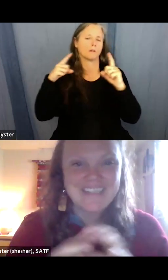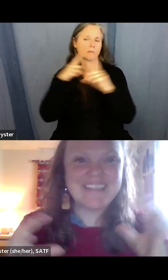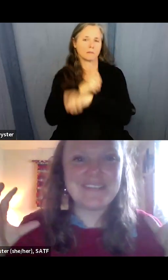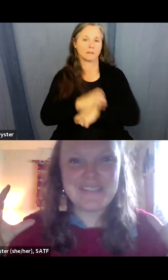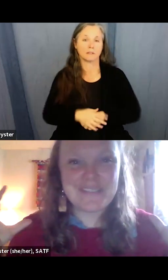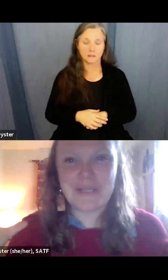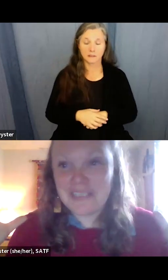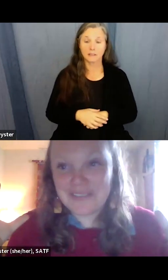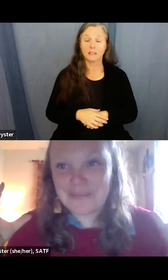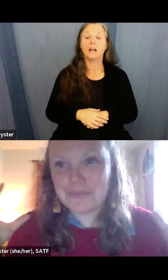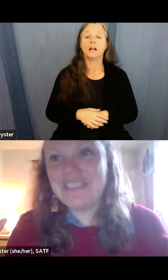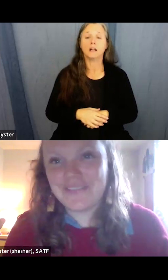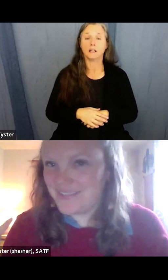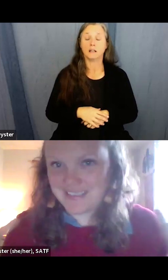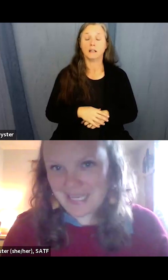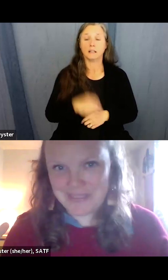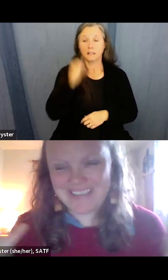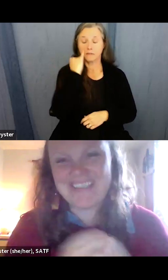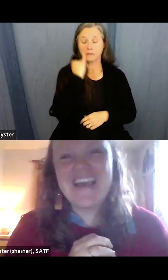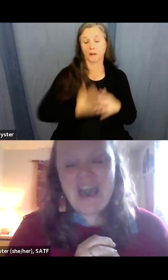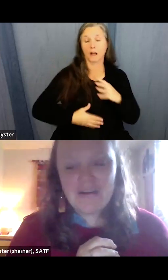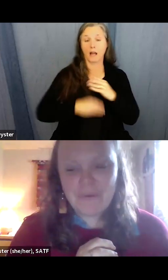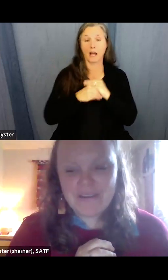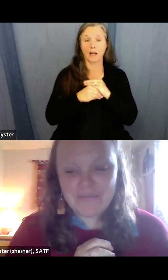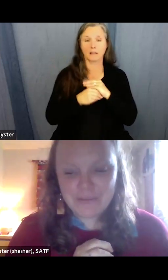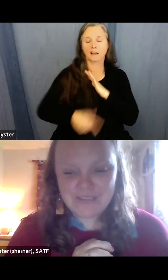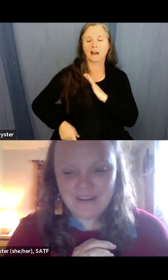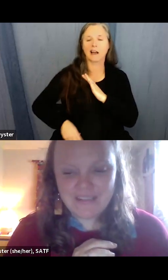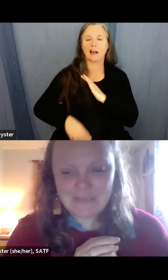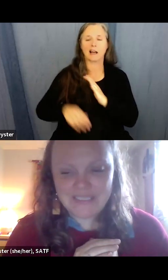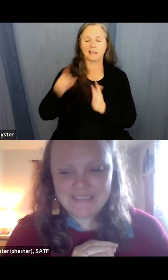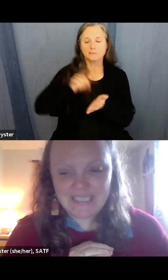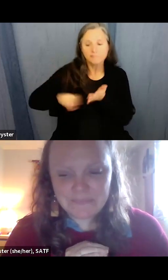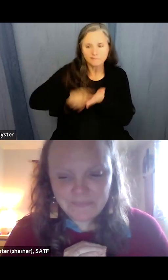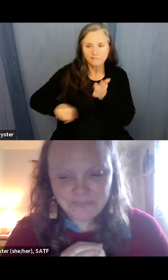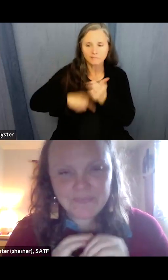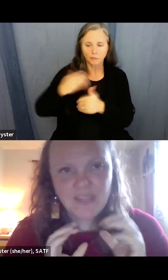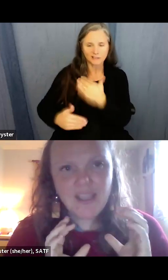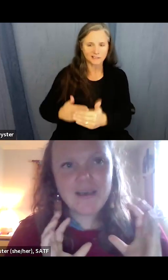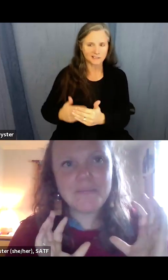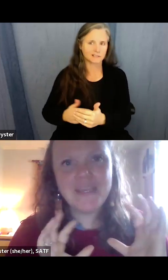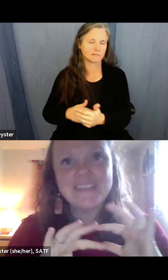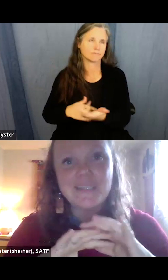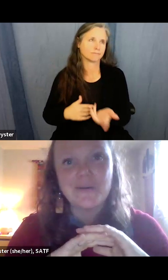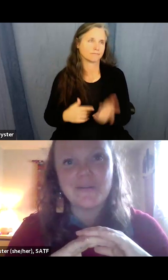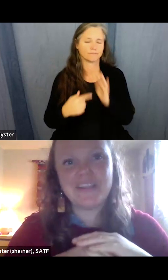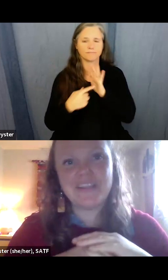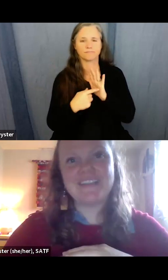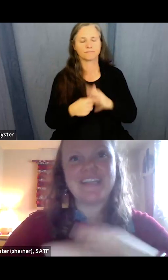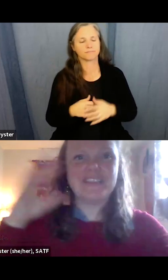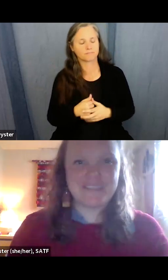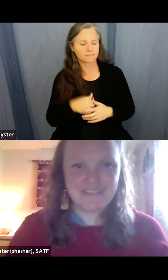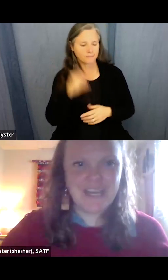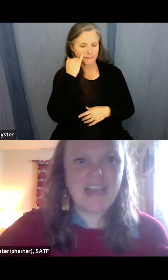on here. This is just a kind of a brief synopsis of what folks are experiencing. And so